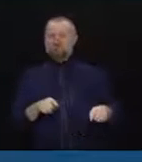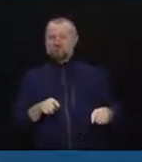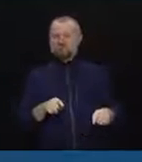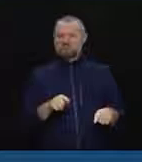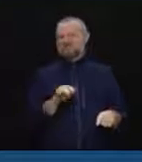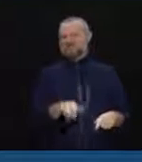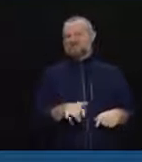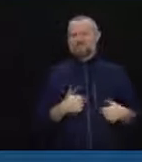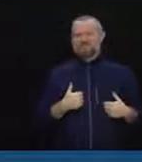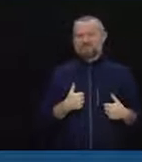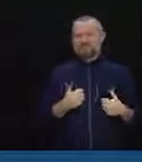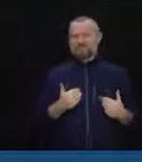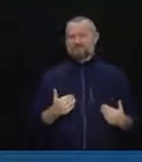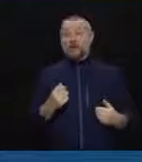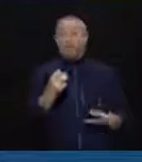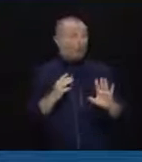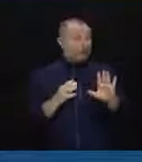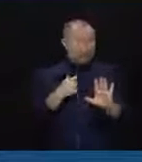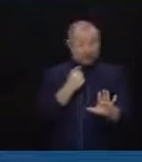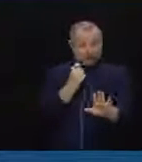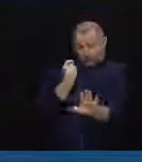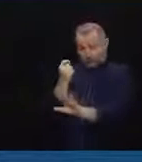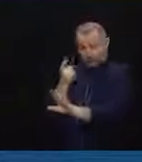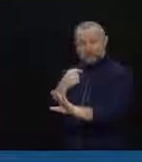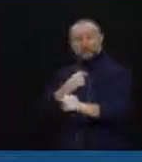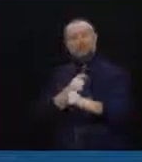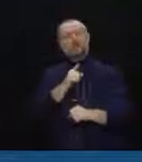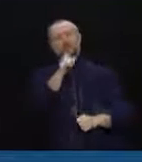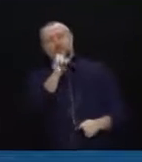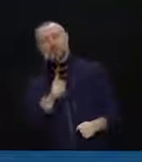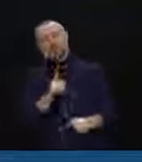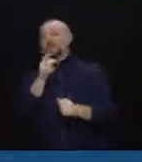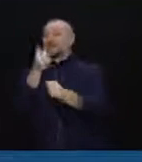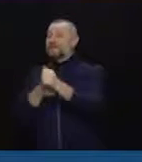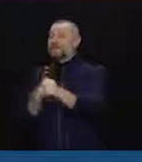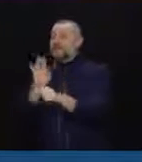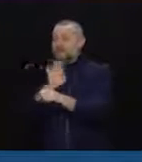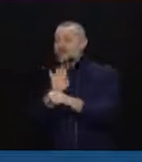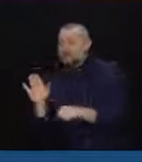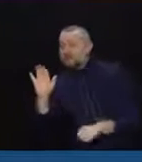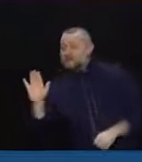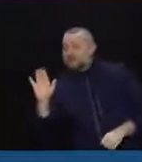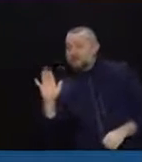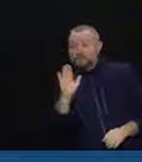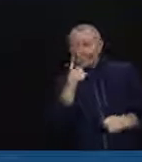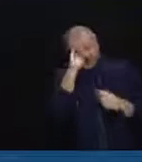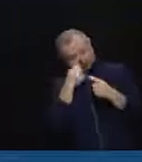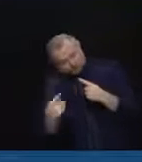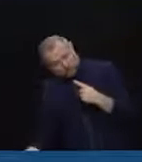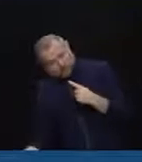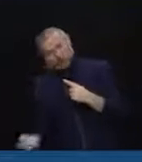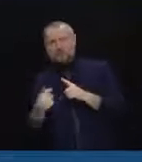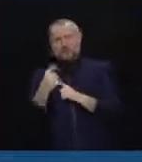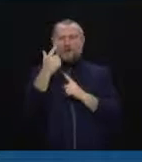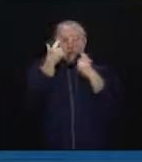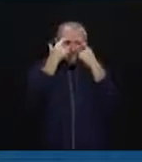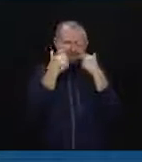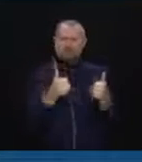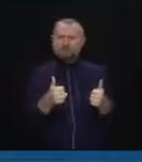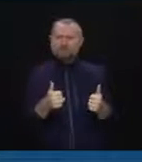make sure that every business knows this is your prerogative. And individuals who want to continue wearing